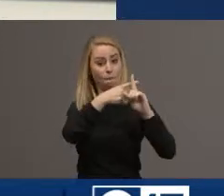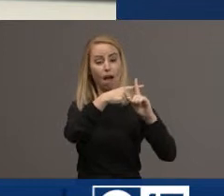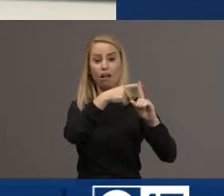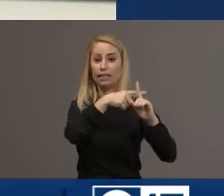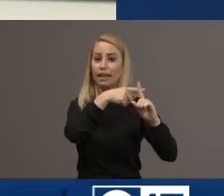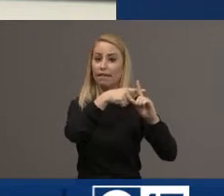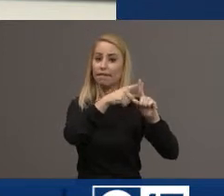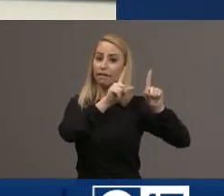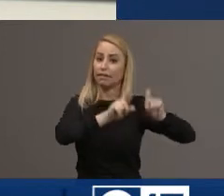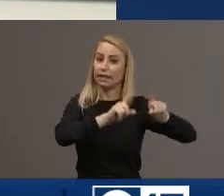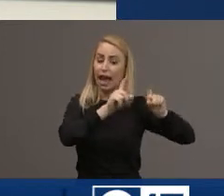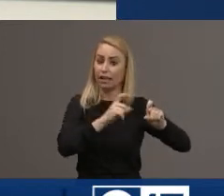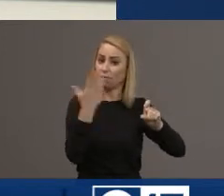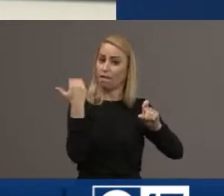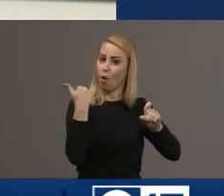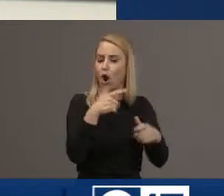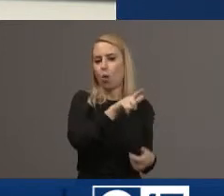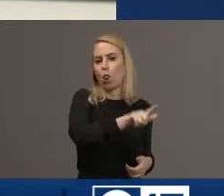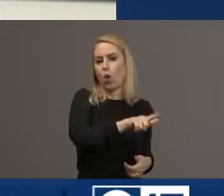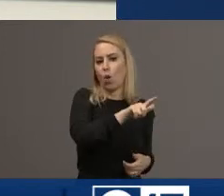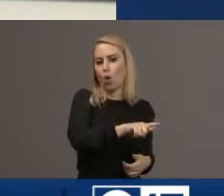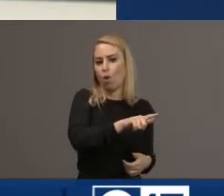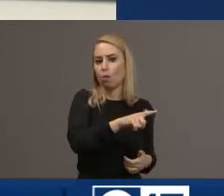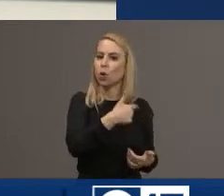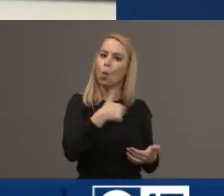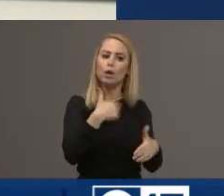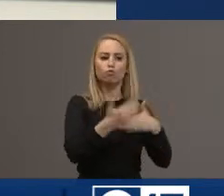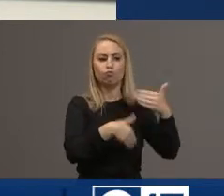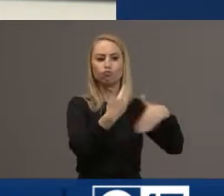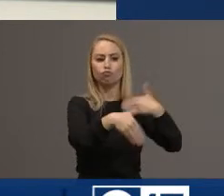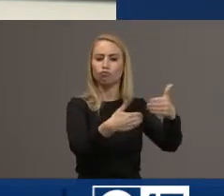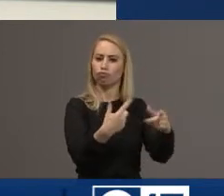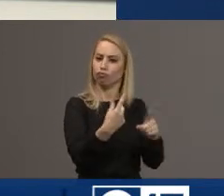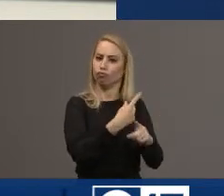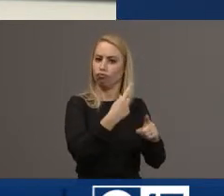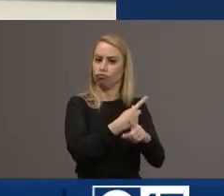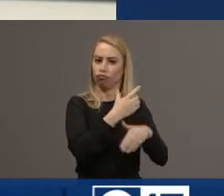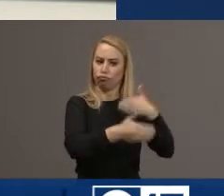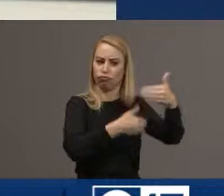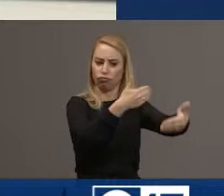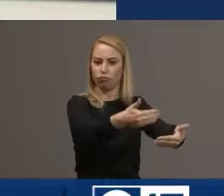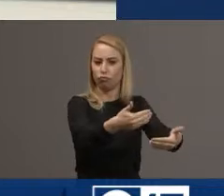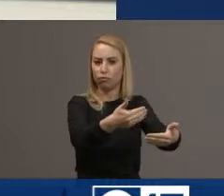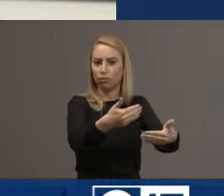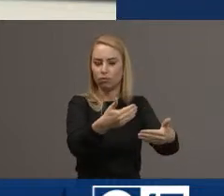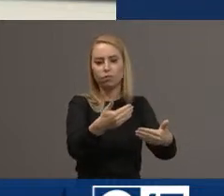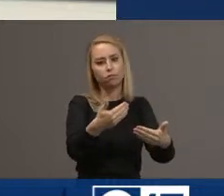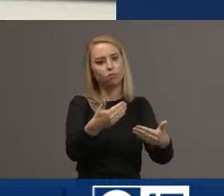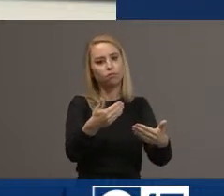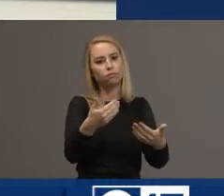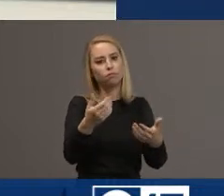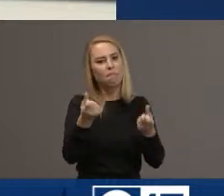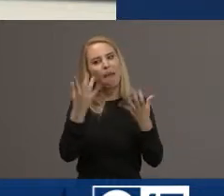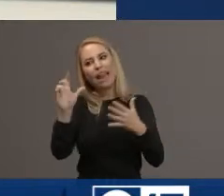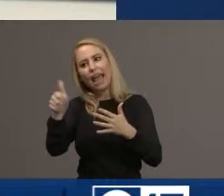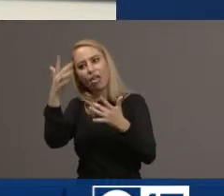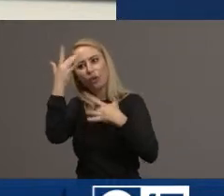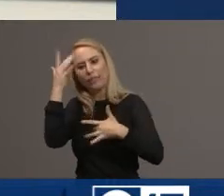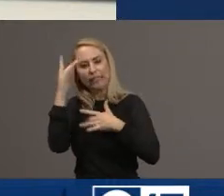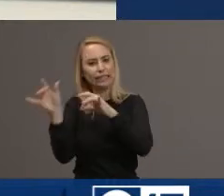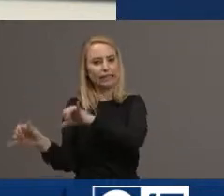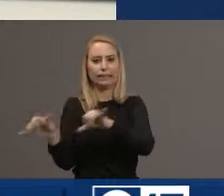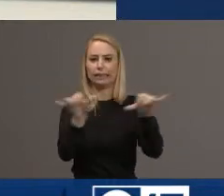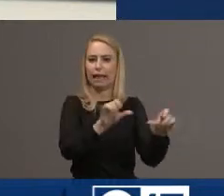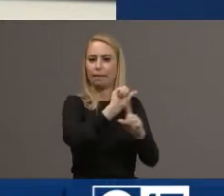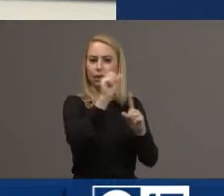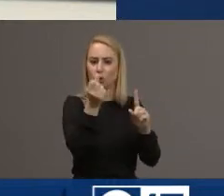inspectors running the contact tracing the way it's traditionally done from an epidemiology perspective. We're